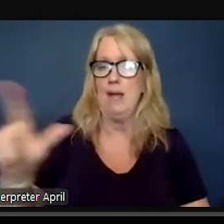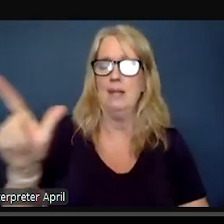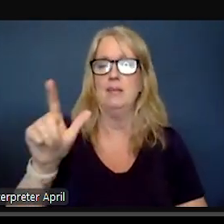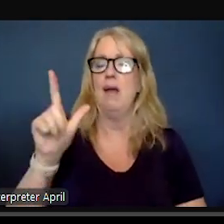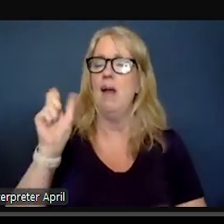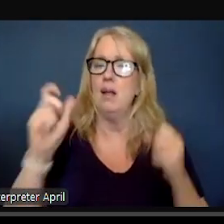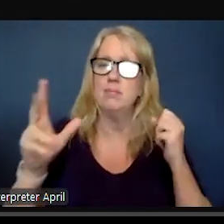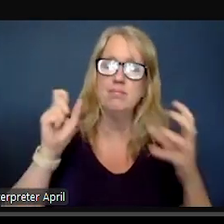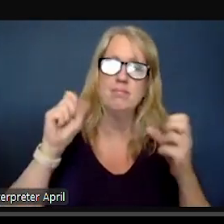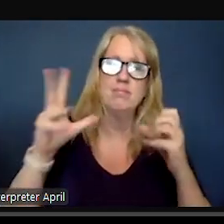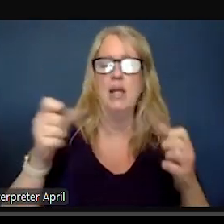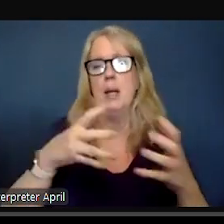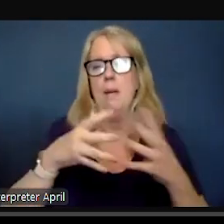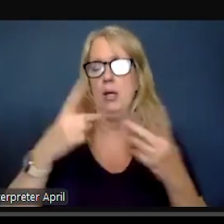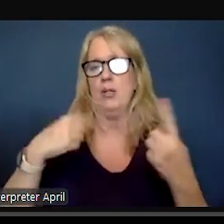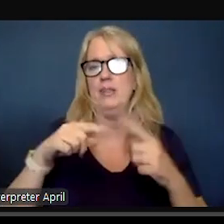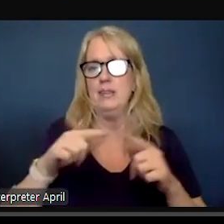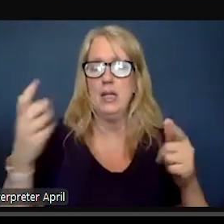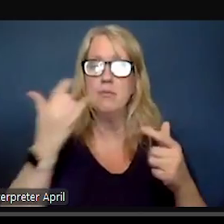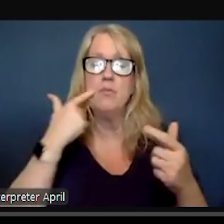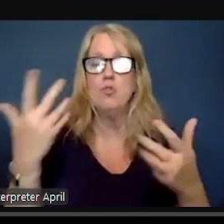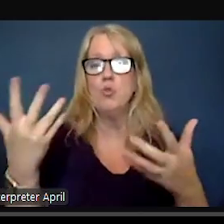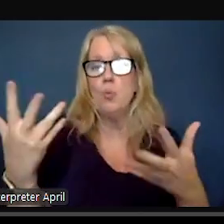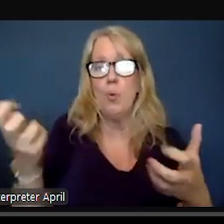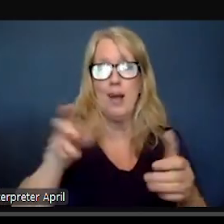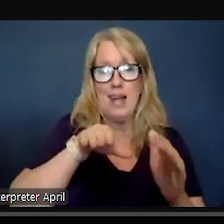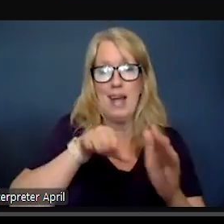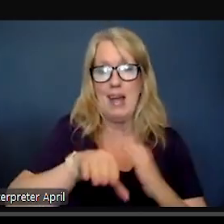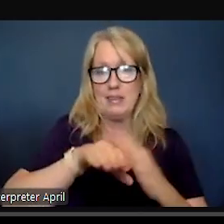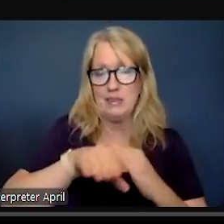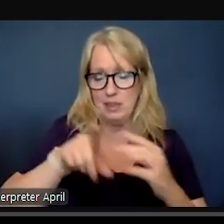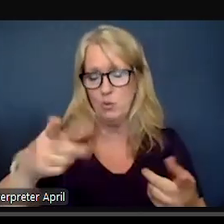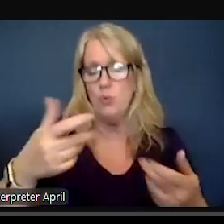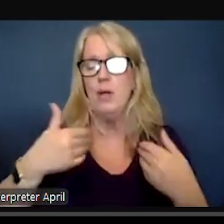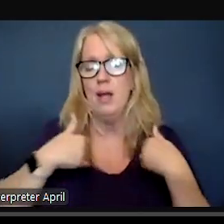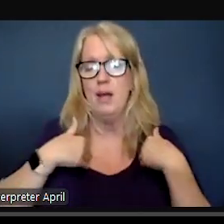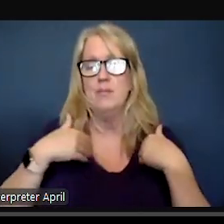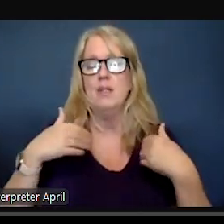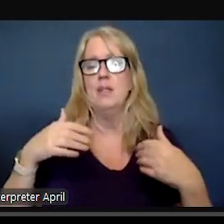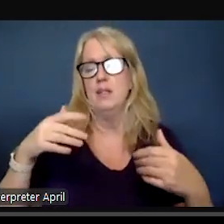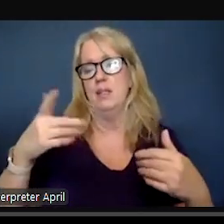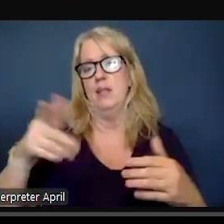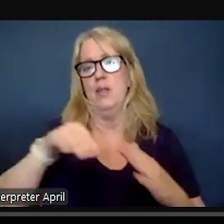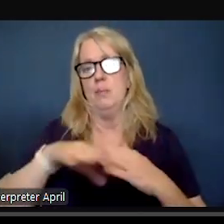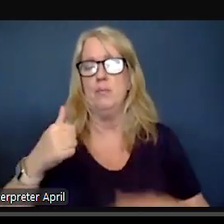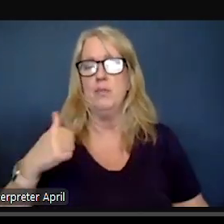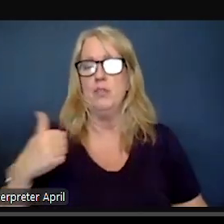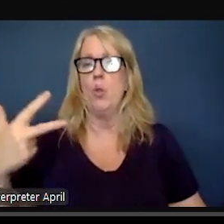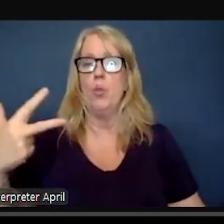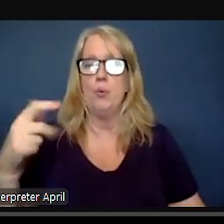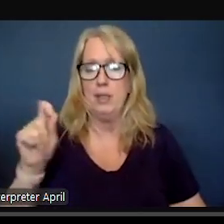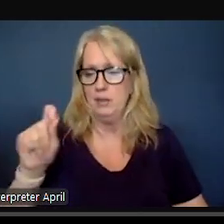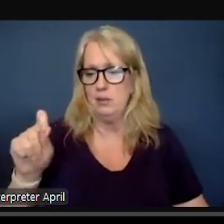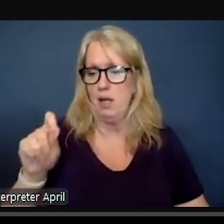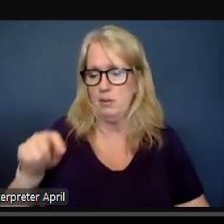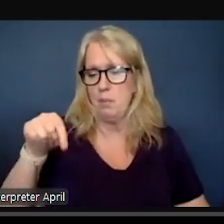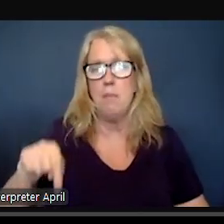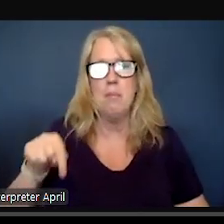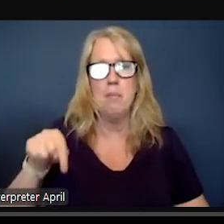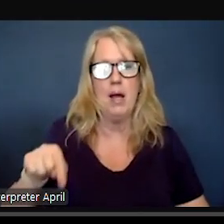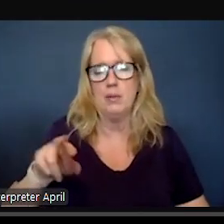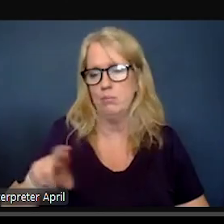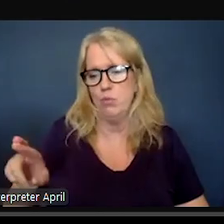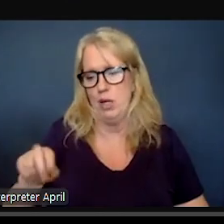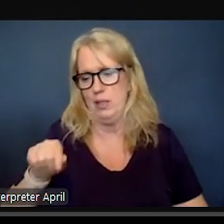feature, American Sign Language. If you'd like access to that, is accessible at the 3 dots in the bottom right